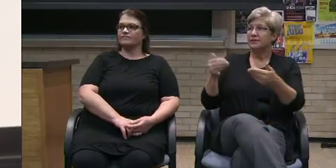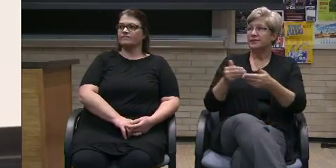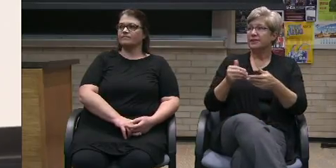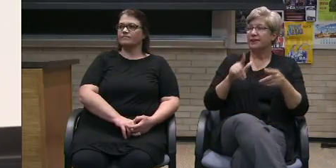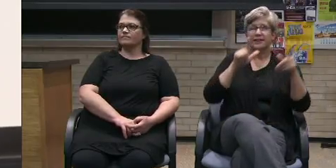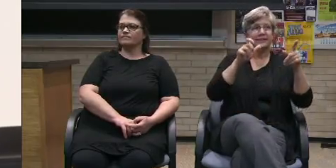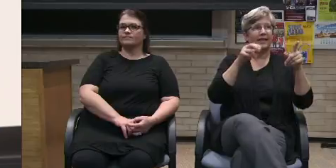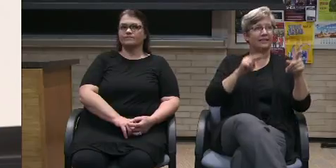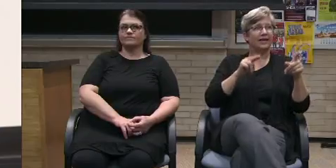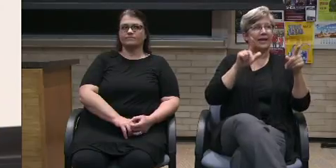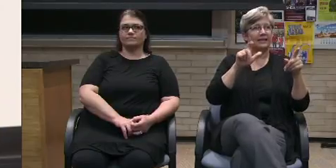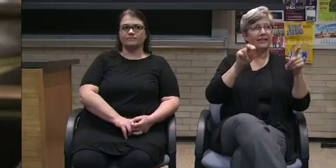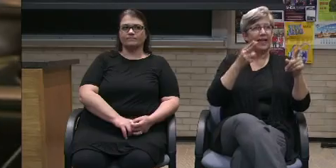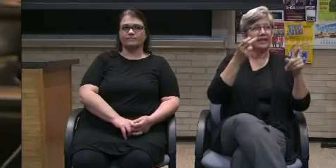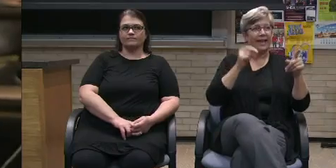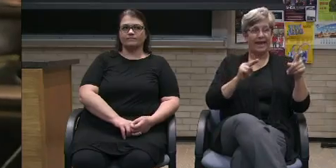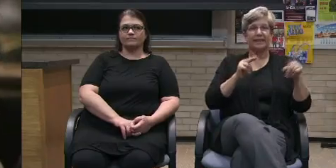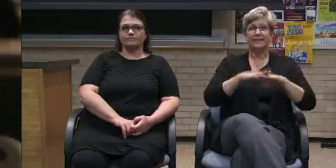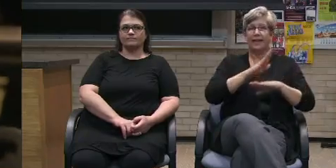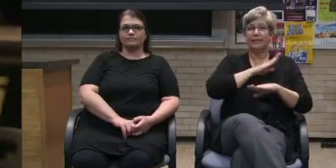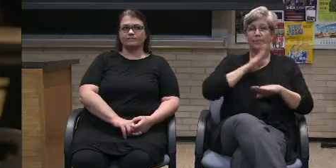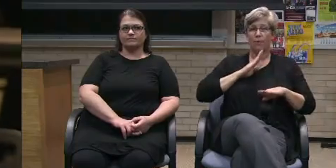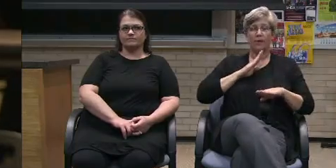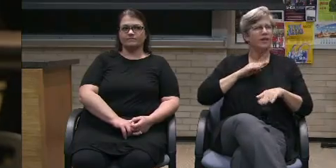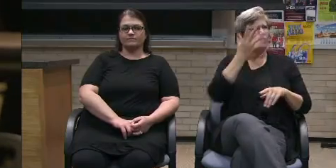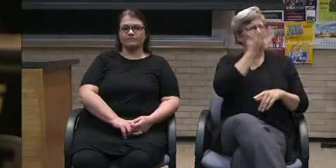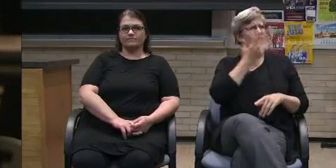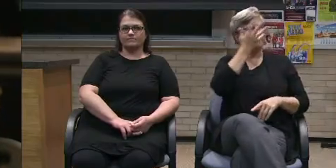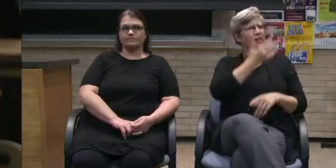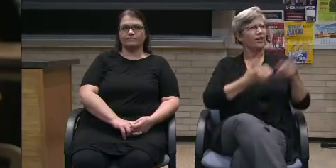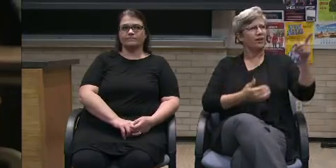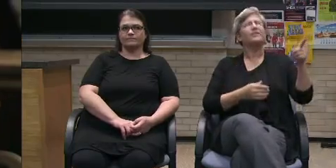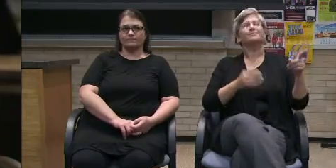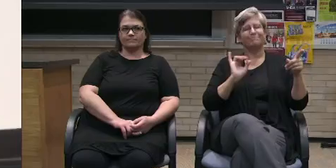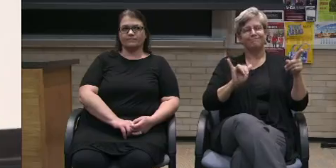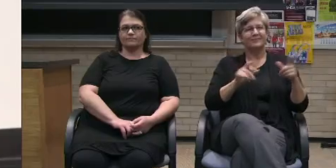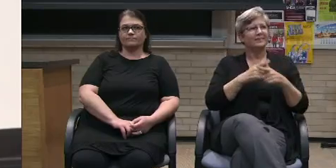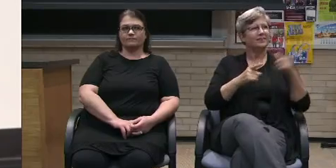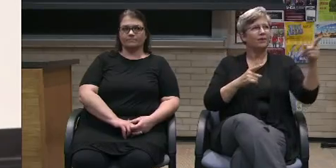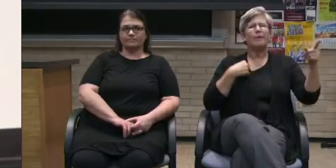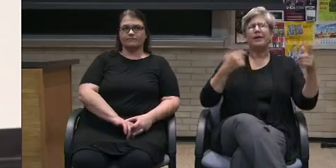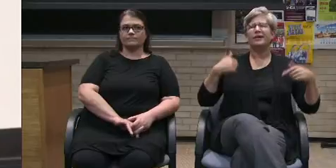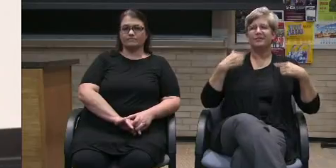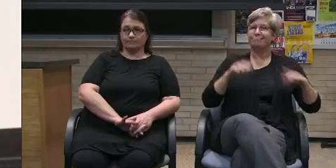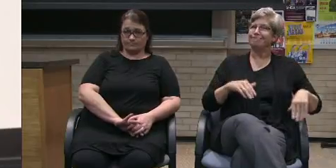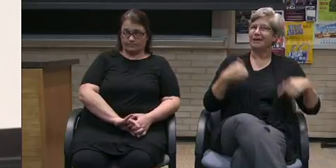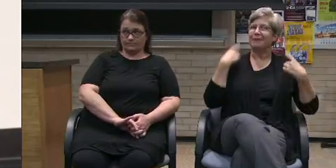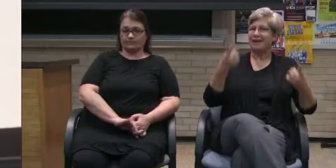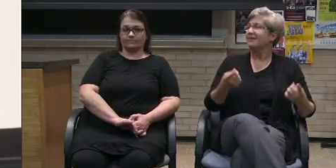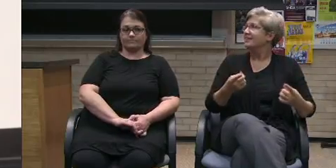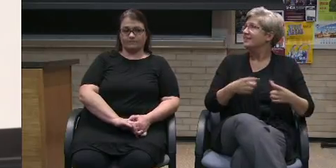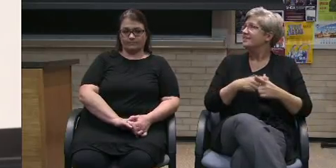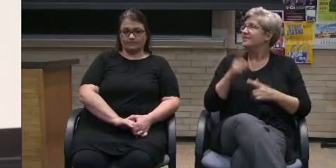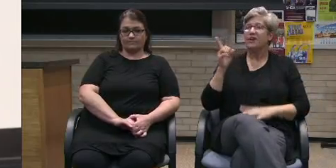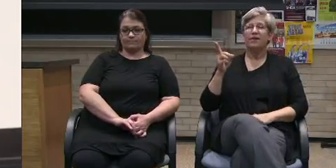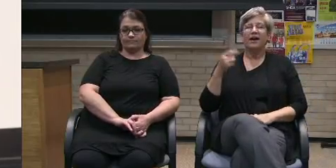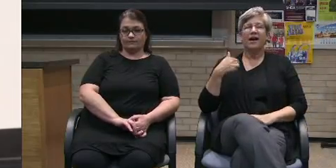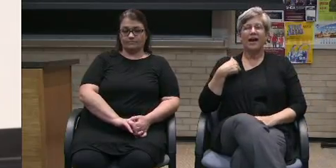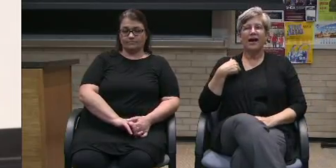screw his name up, but Len Lenihan, he's on our board of trustees. You looked so familiar. Well, and again, so I've been around for a while. Well, I was on a